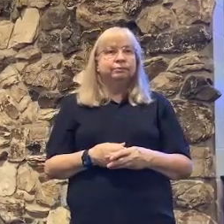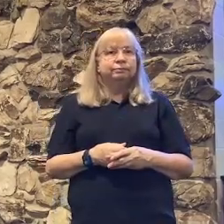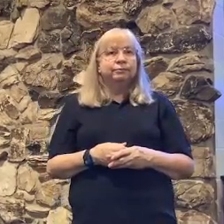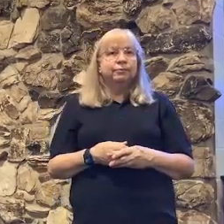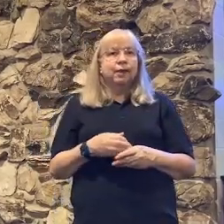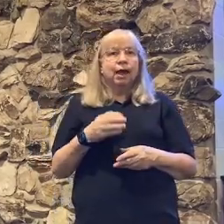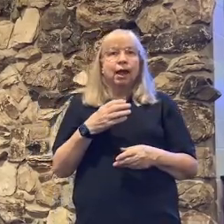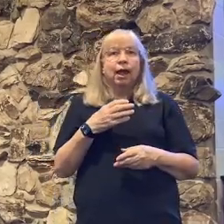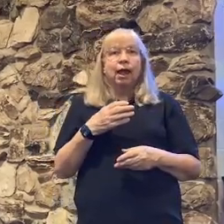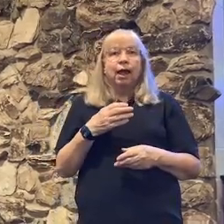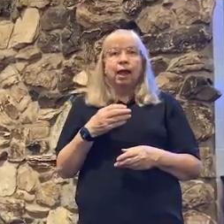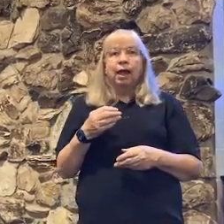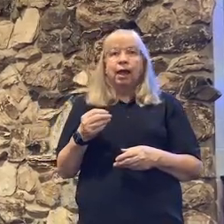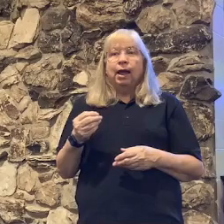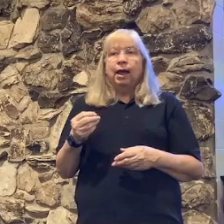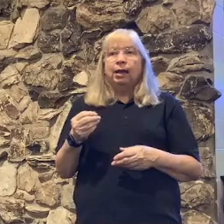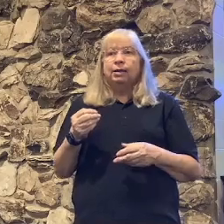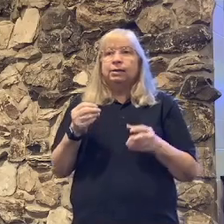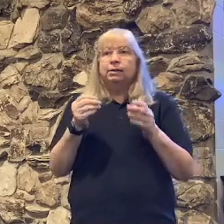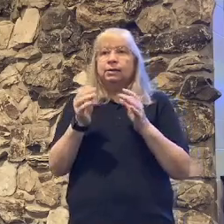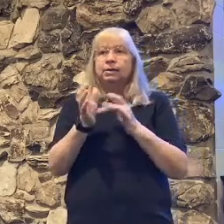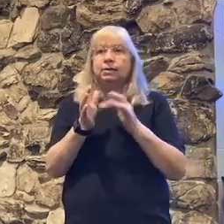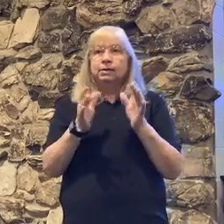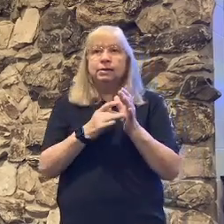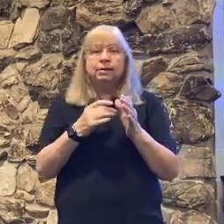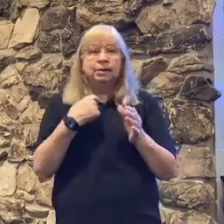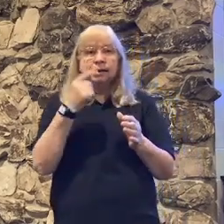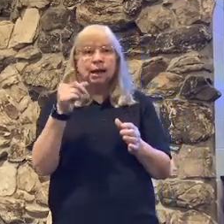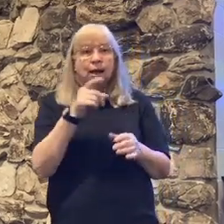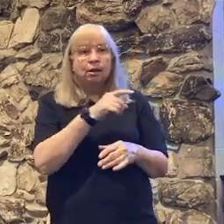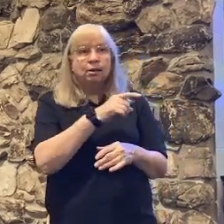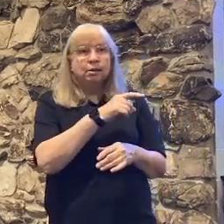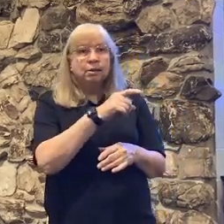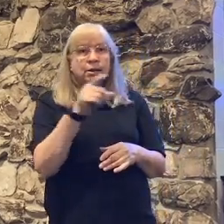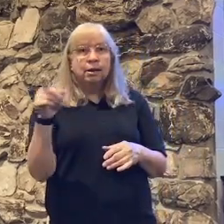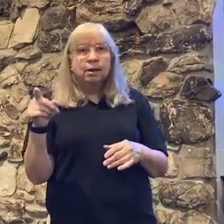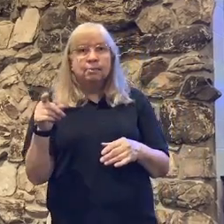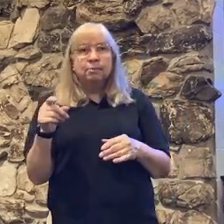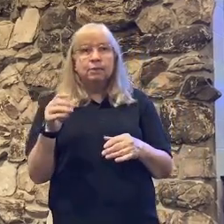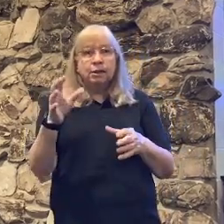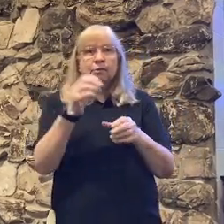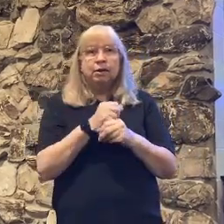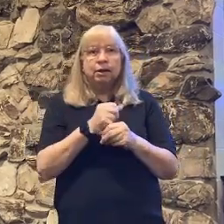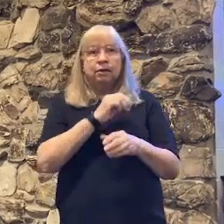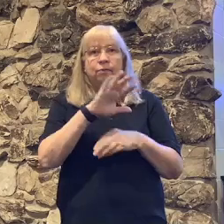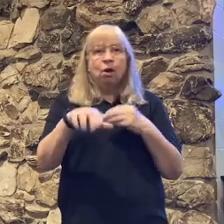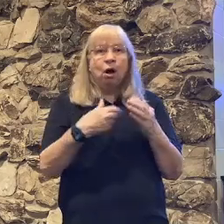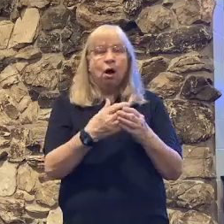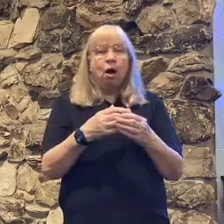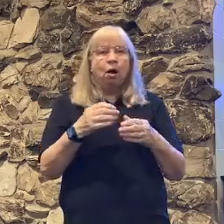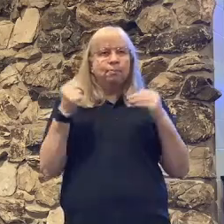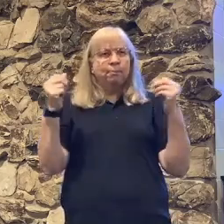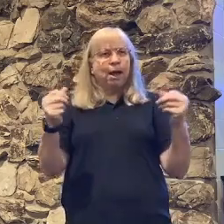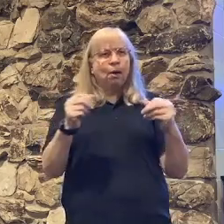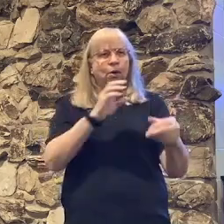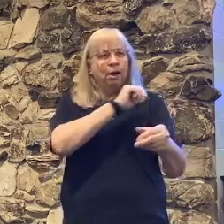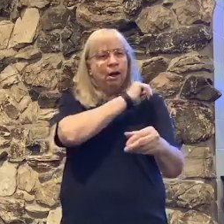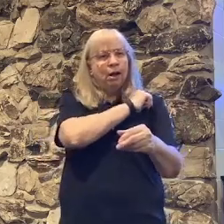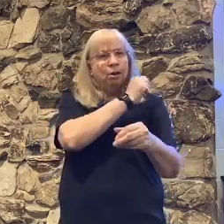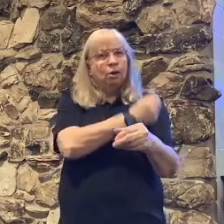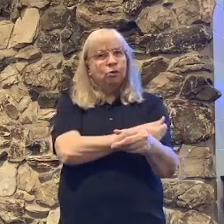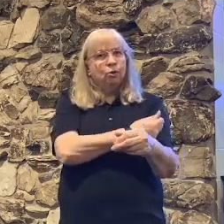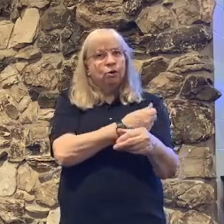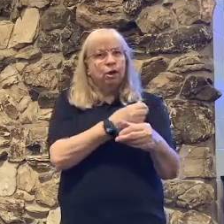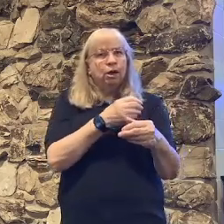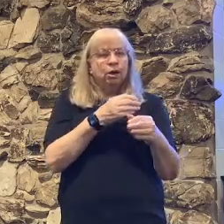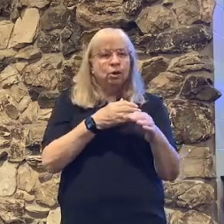And Jesus tells them that he has received all power and authority over the